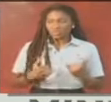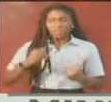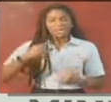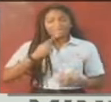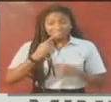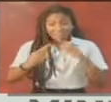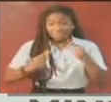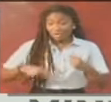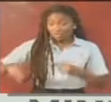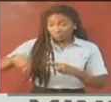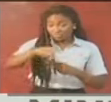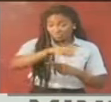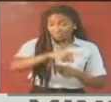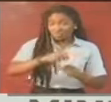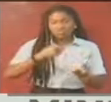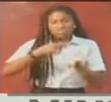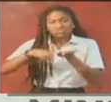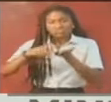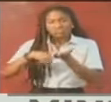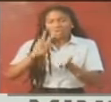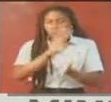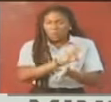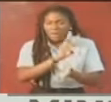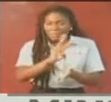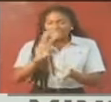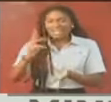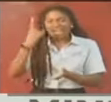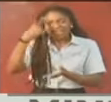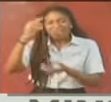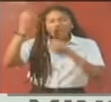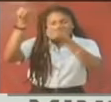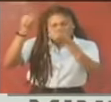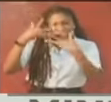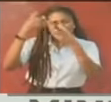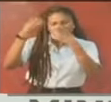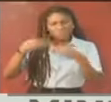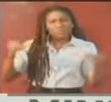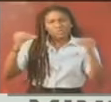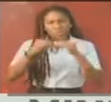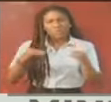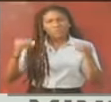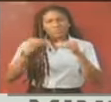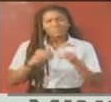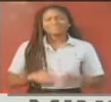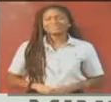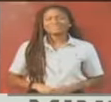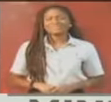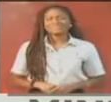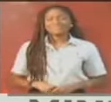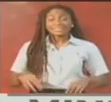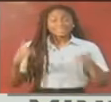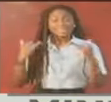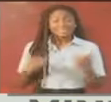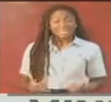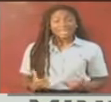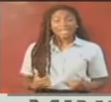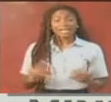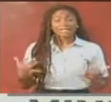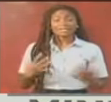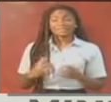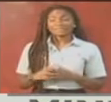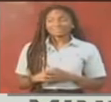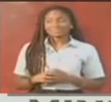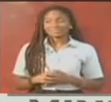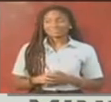on our website to get updated information. We now invite Nurse Grace Sugchan to provide an update